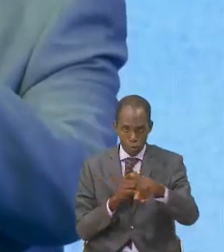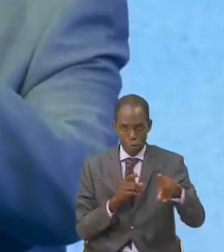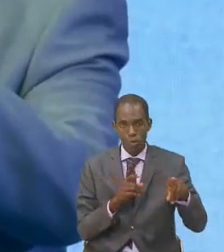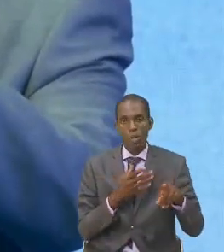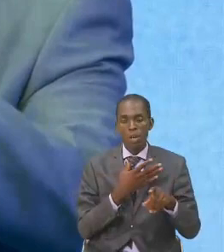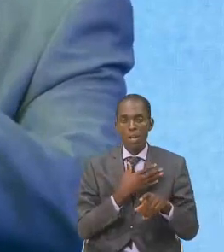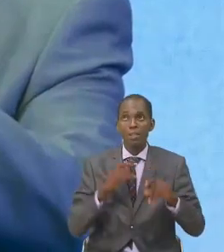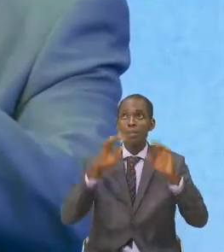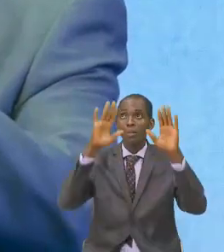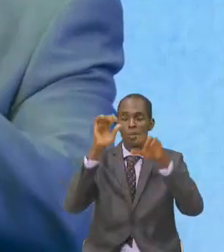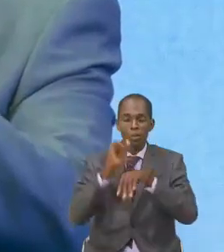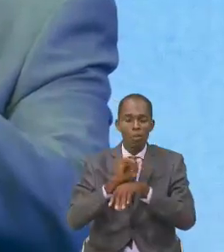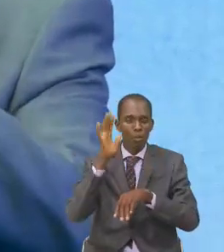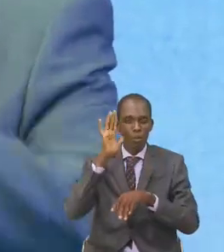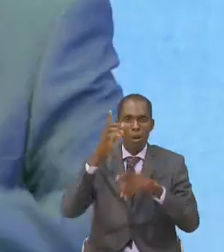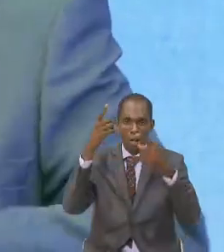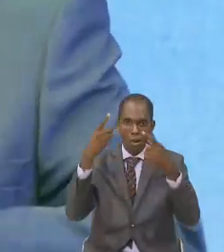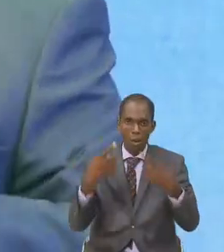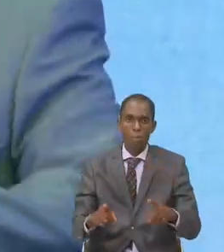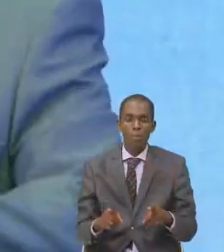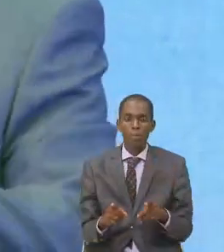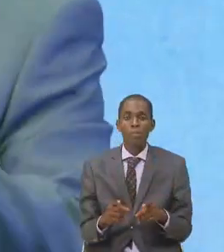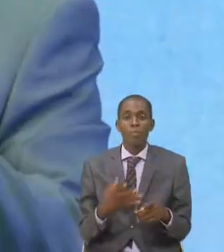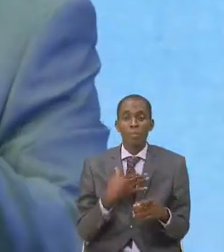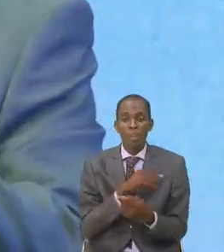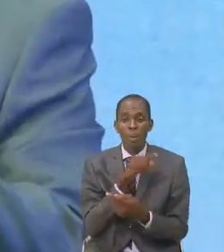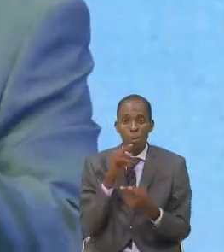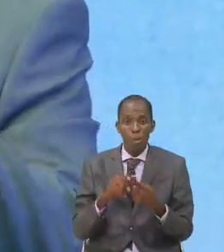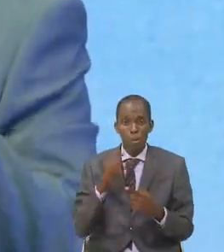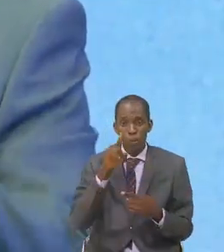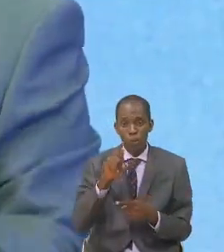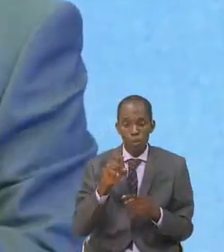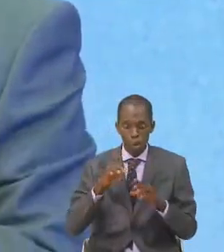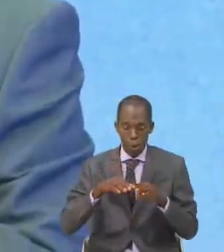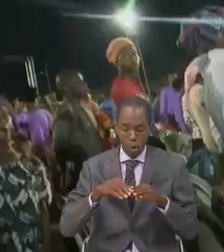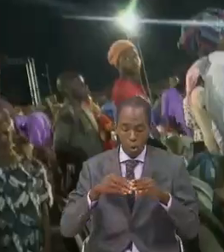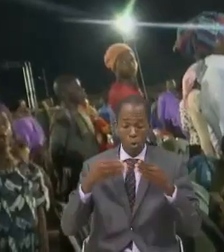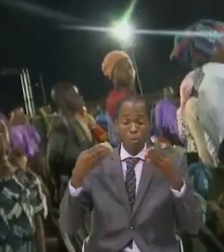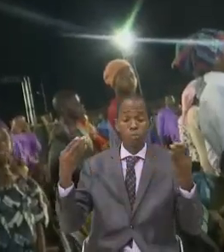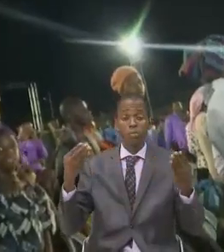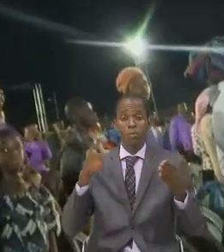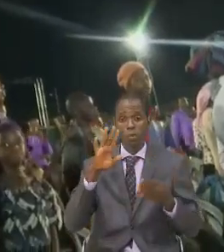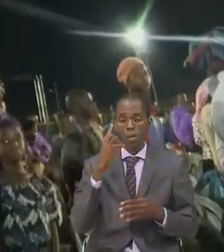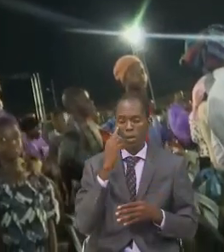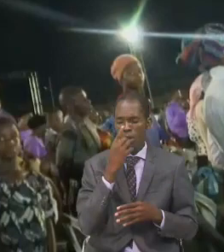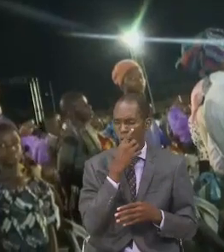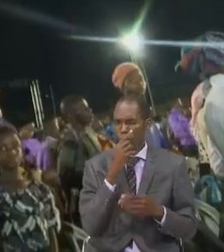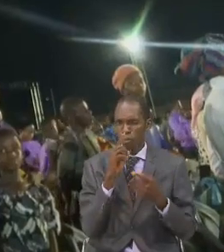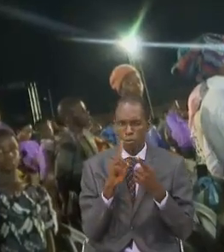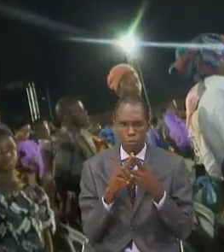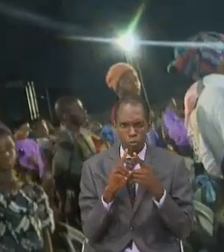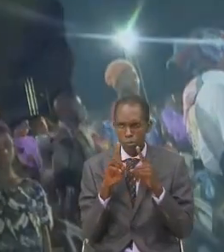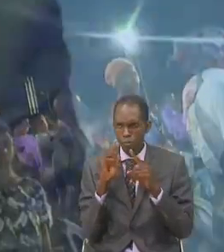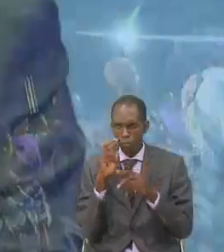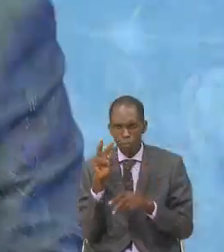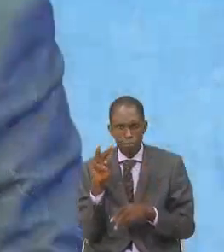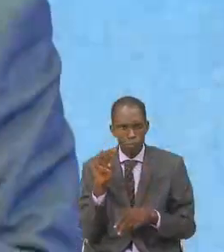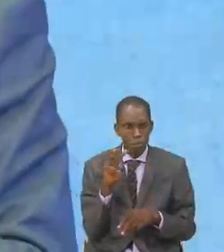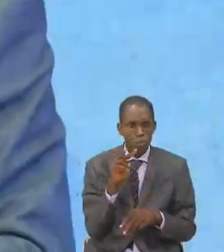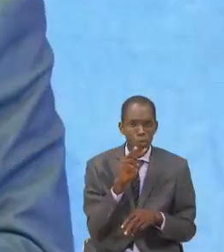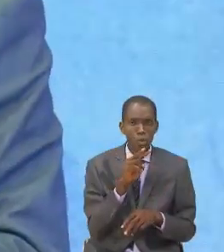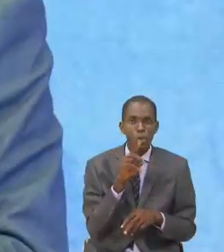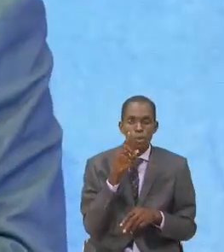him, will touch her, and the miracle will happen. And when you open